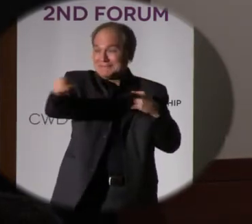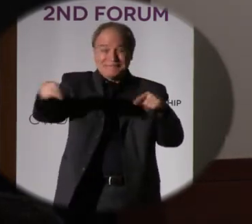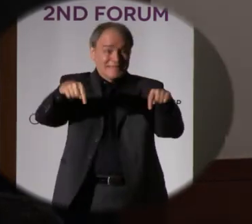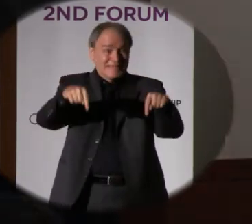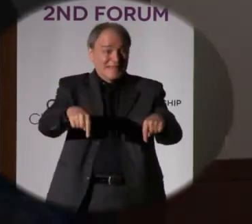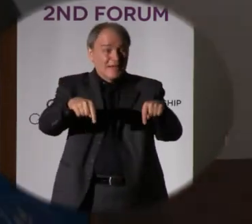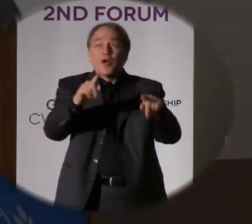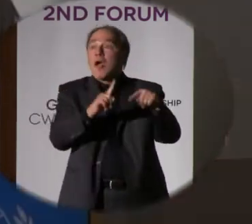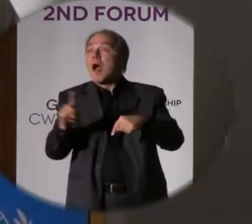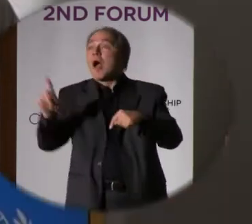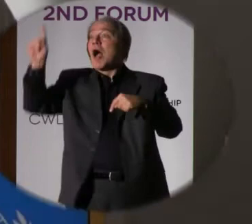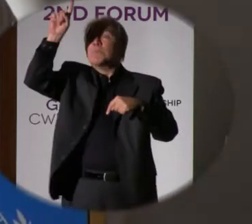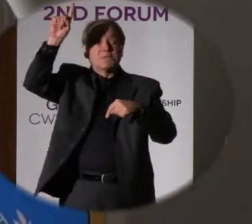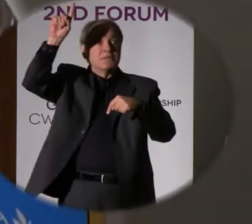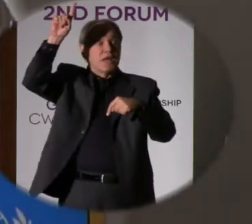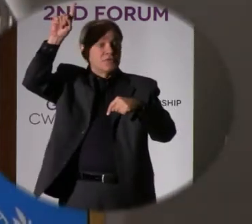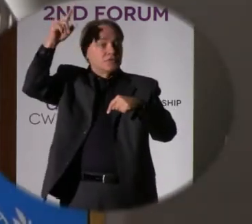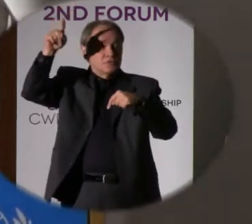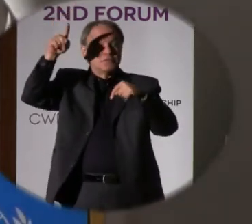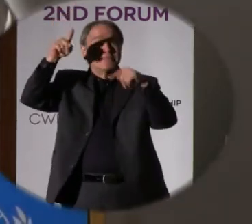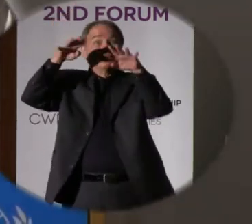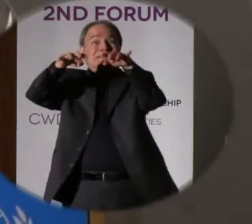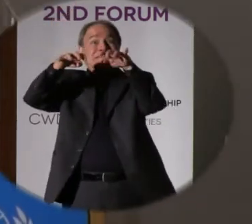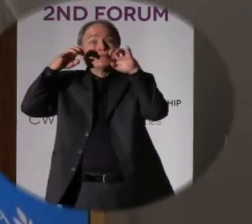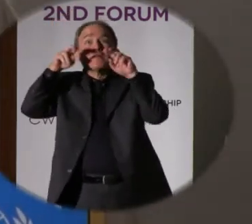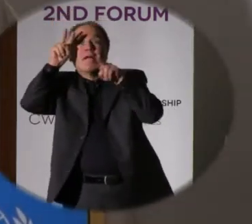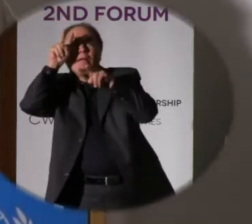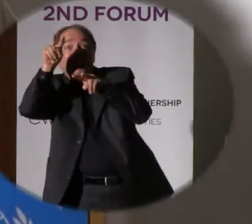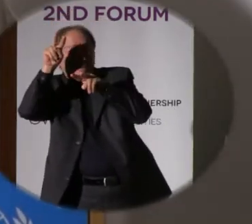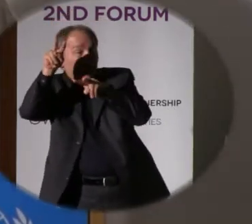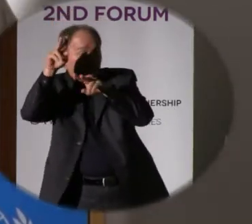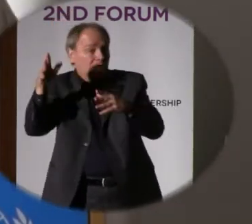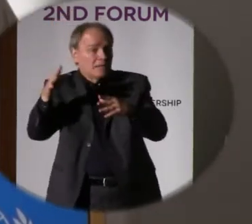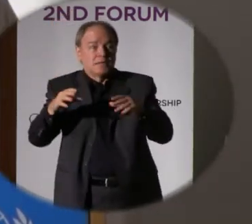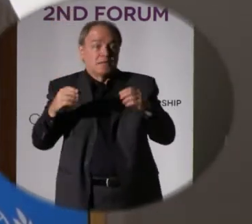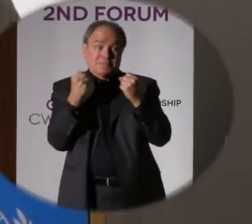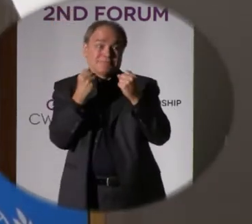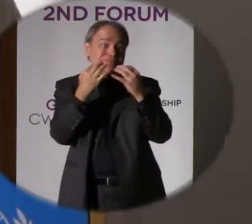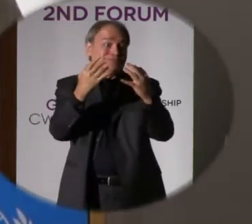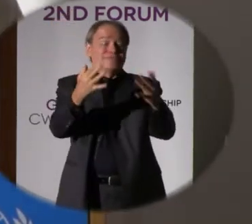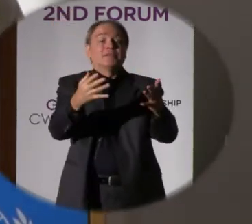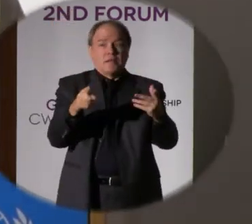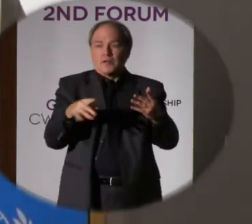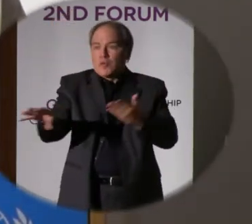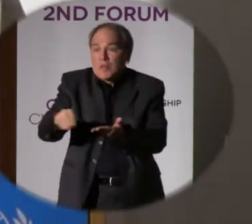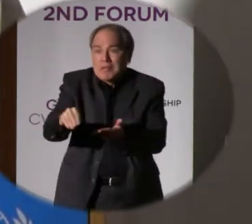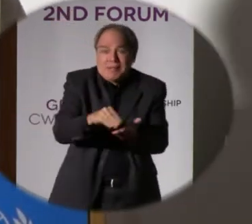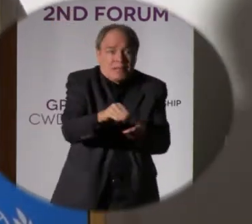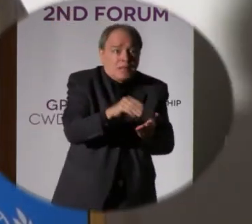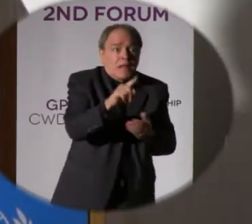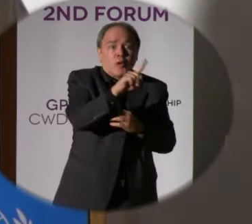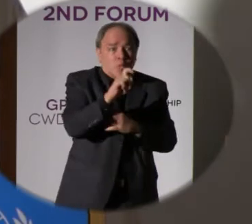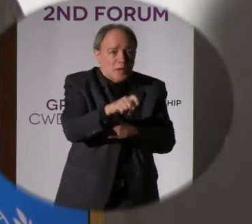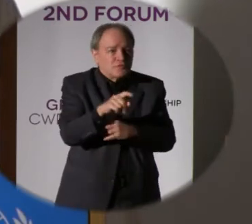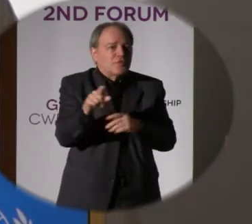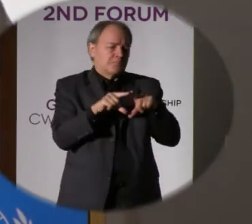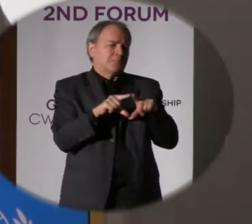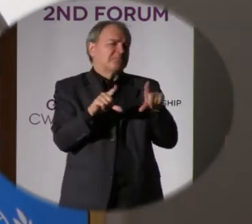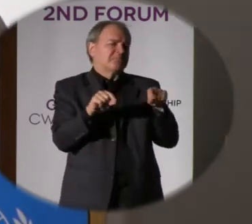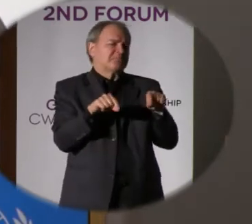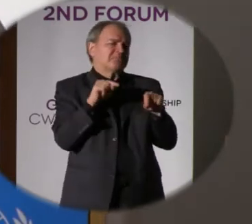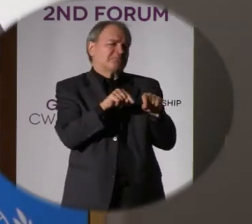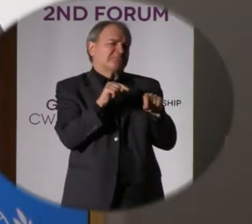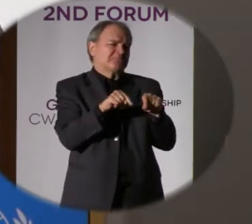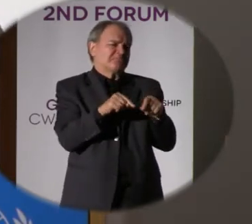And this is one of the most efficient ways that we will be able to collect everybody's concerns and questions. And even if we